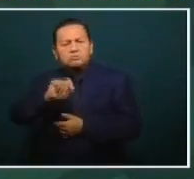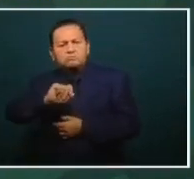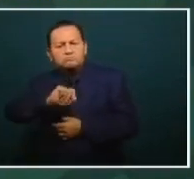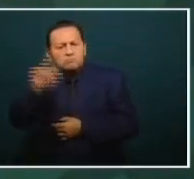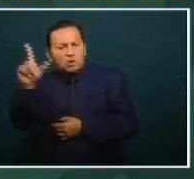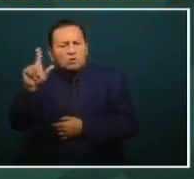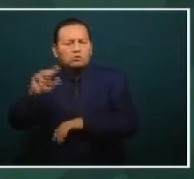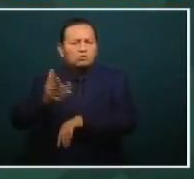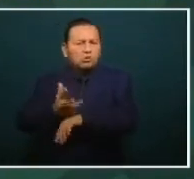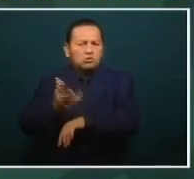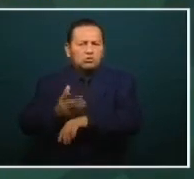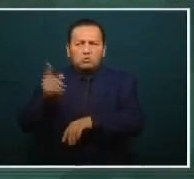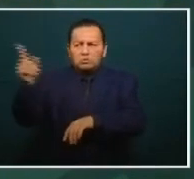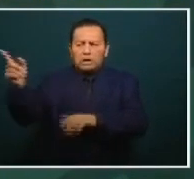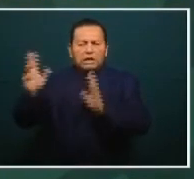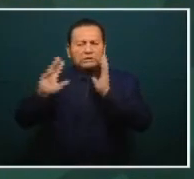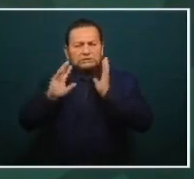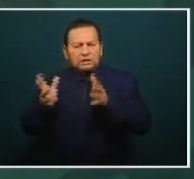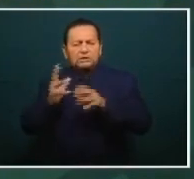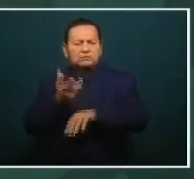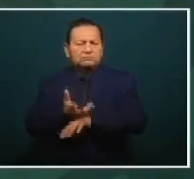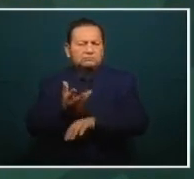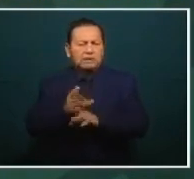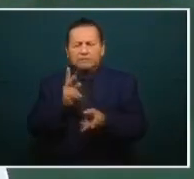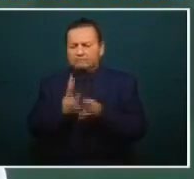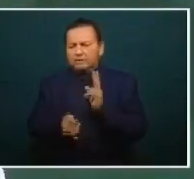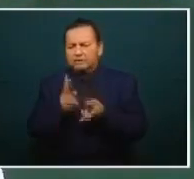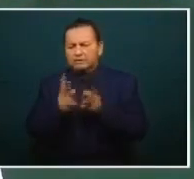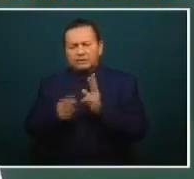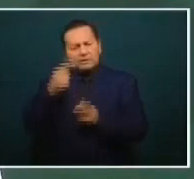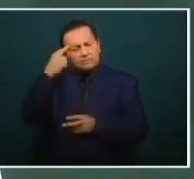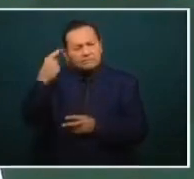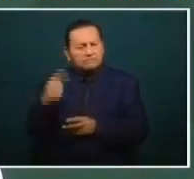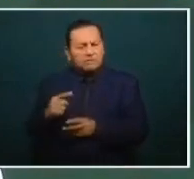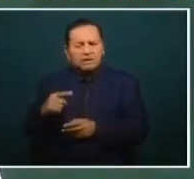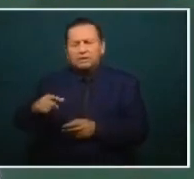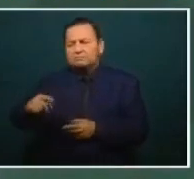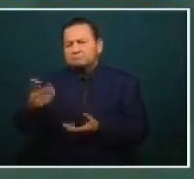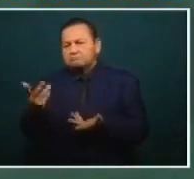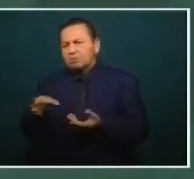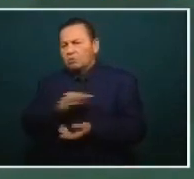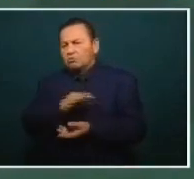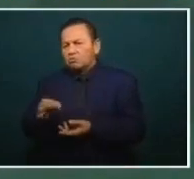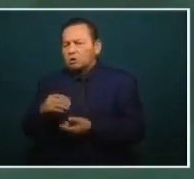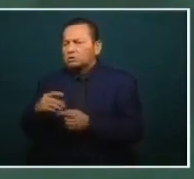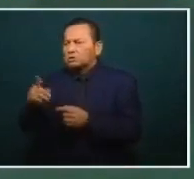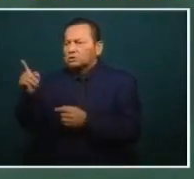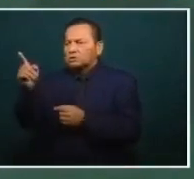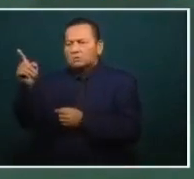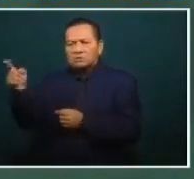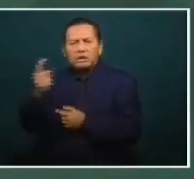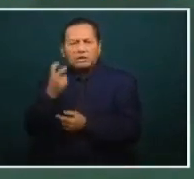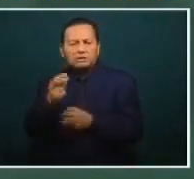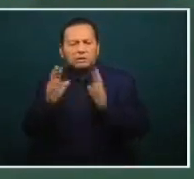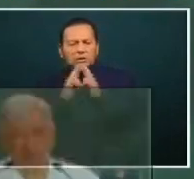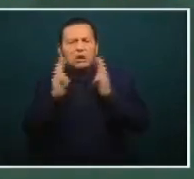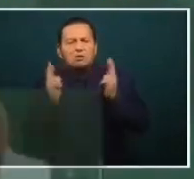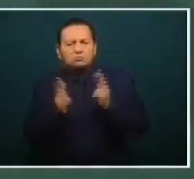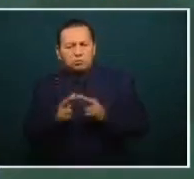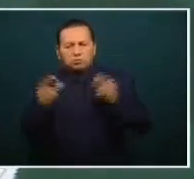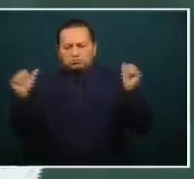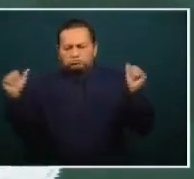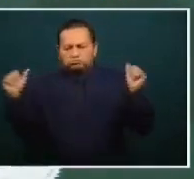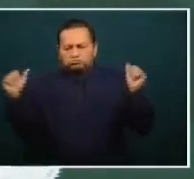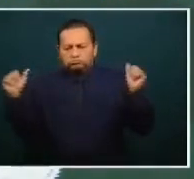and we've been del speaking gobierno with de functionaries Estados Unidos of the United para llegar States a esta reunión.